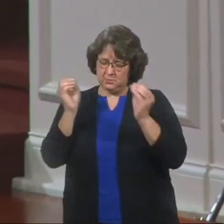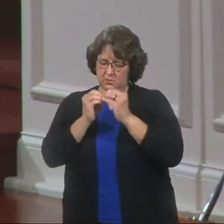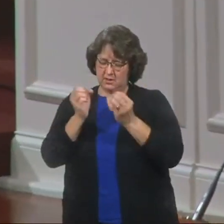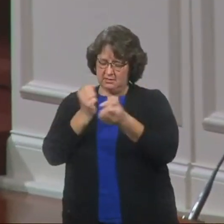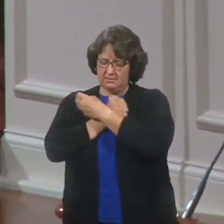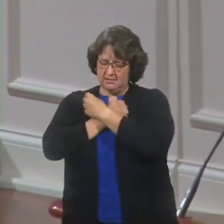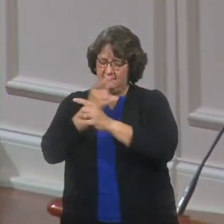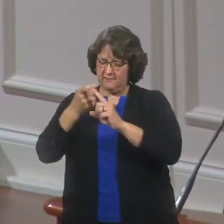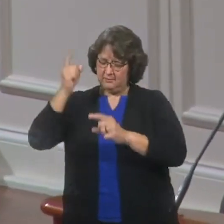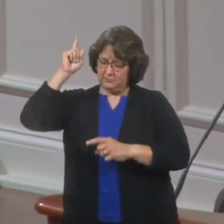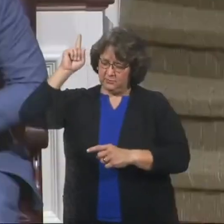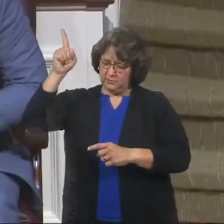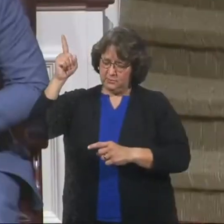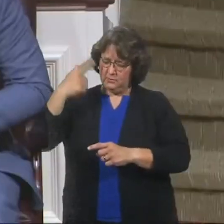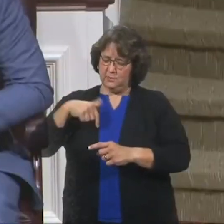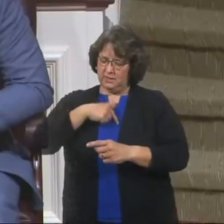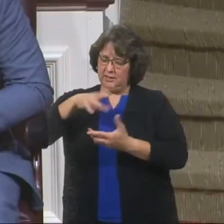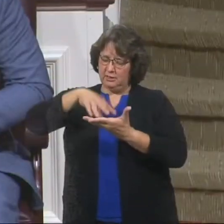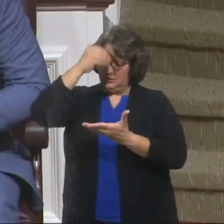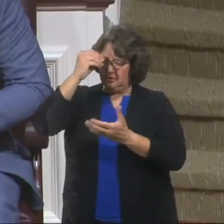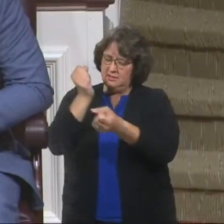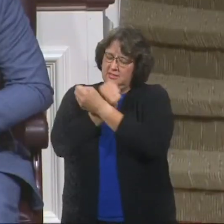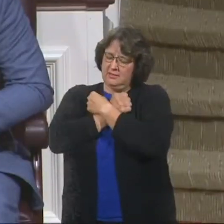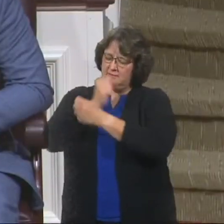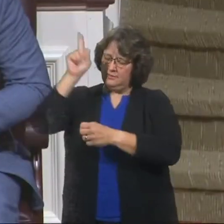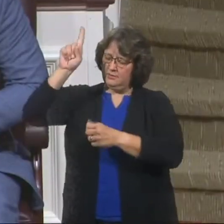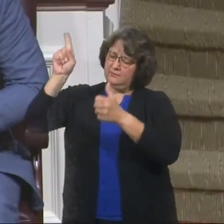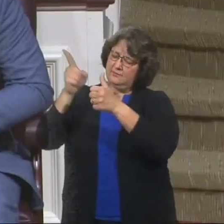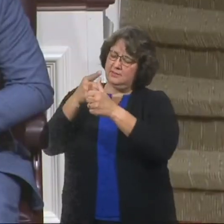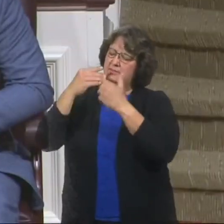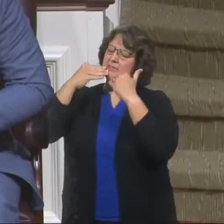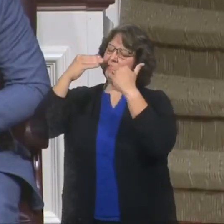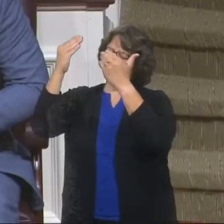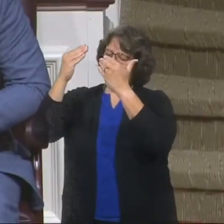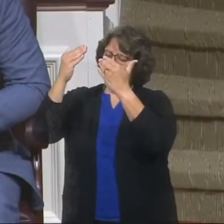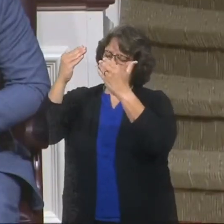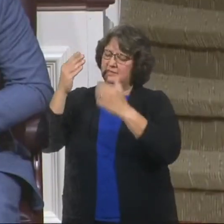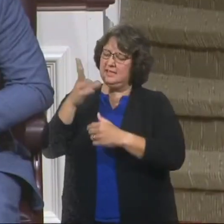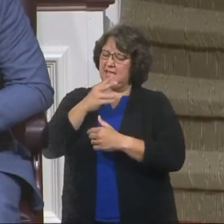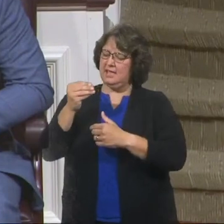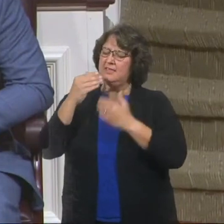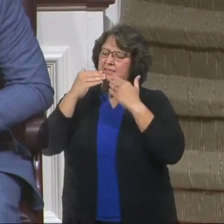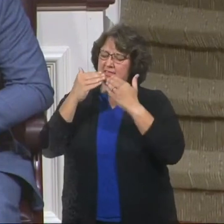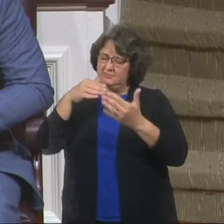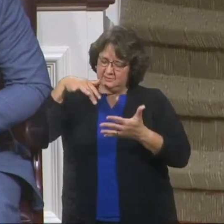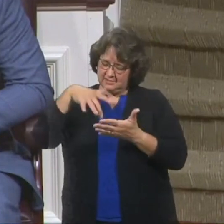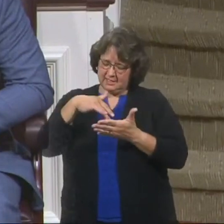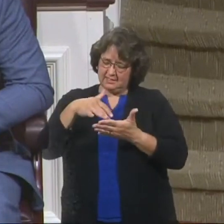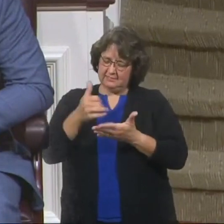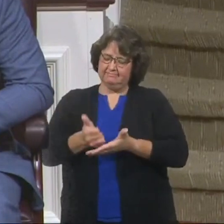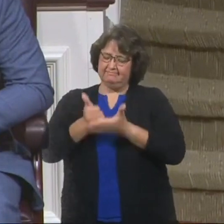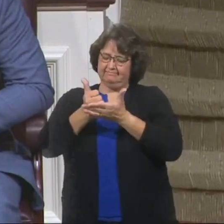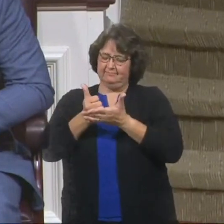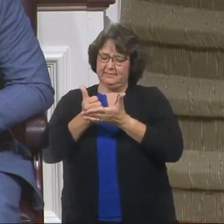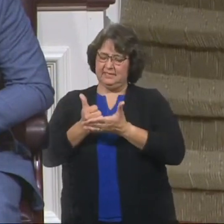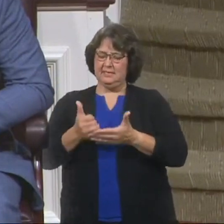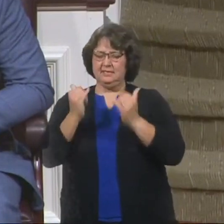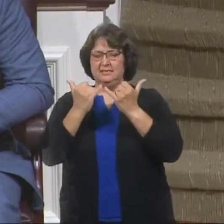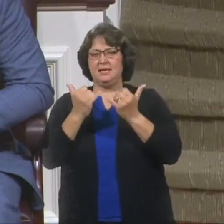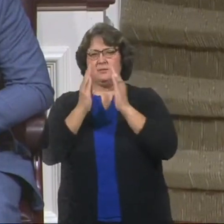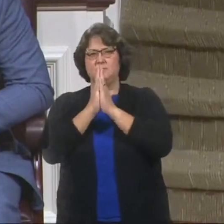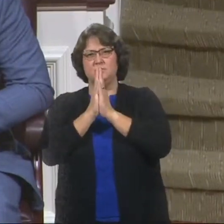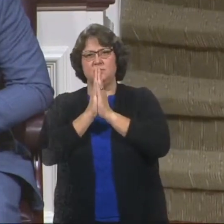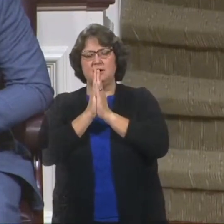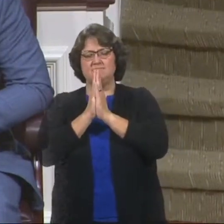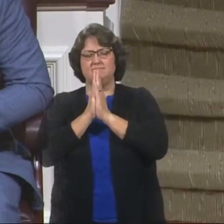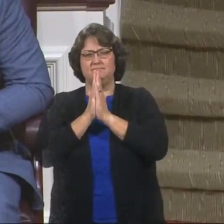when we learn to love you first. And thank you for that. I pray you bless now this study. Make it profitable. With heads bowed and eyes closed, real quick, is there anyone